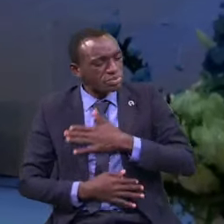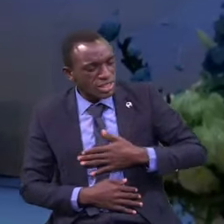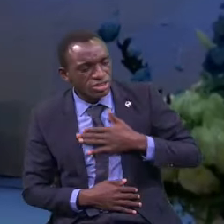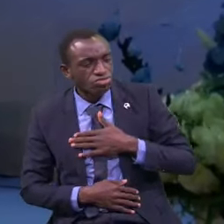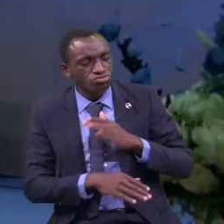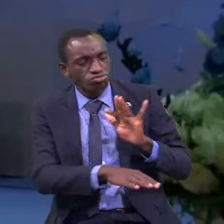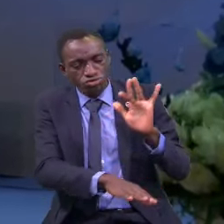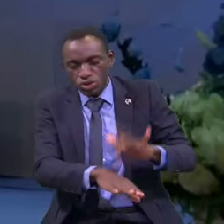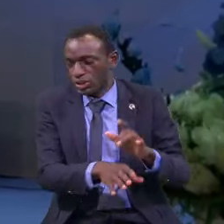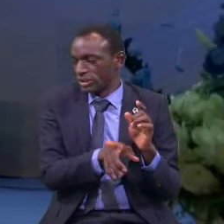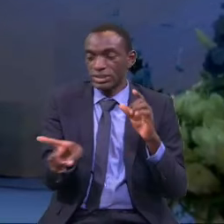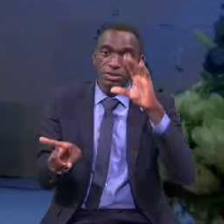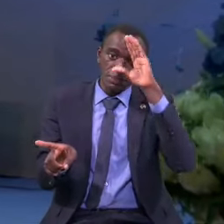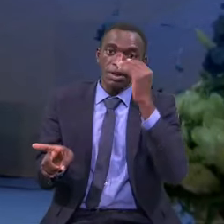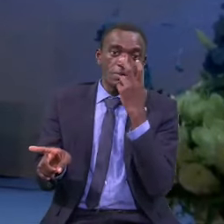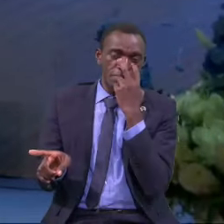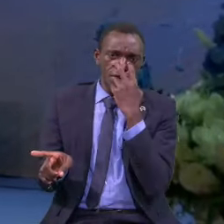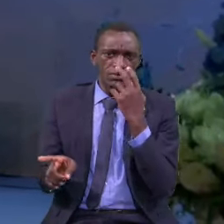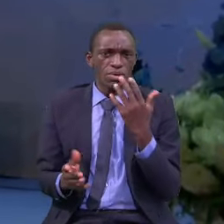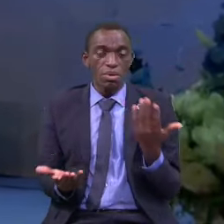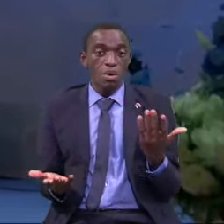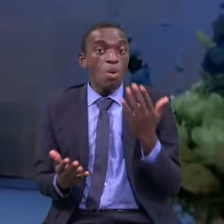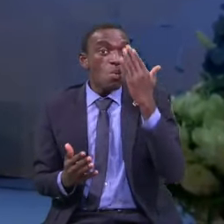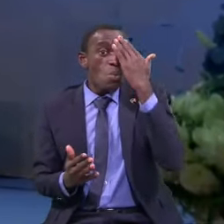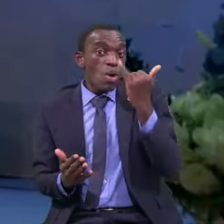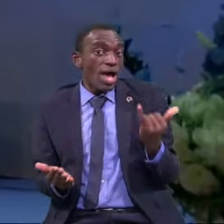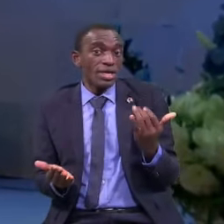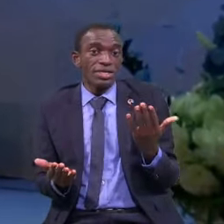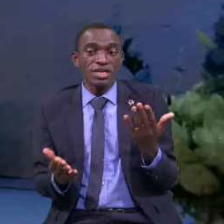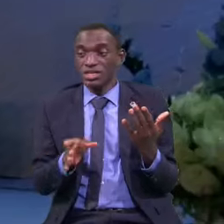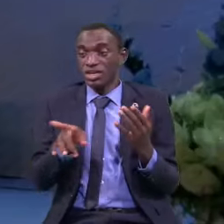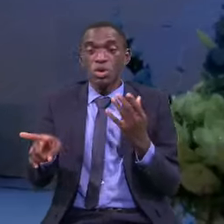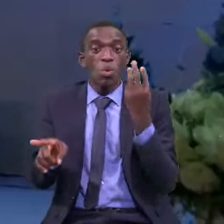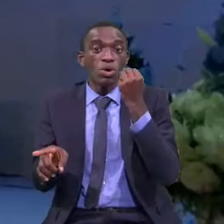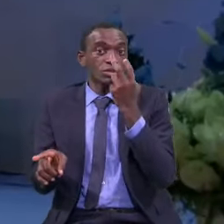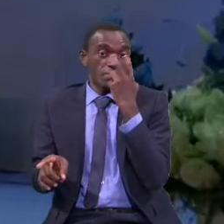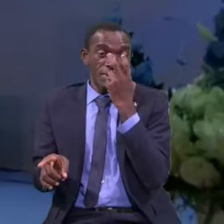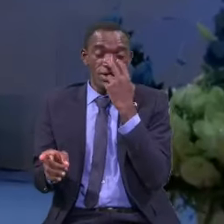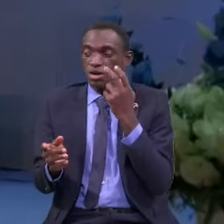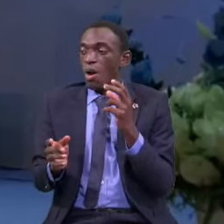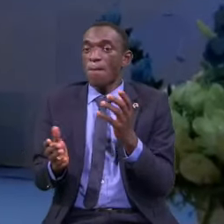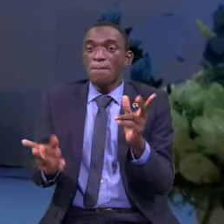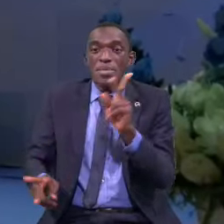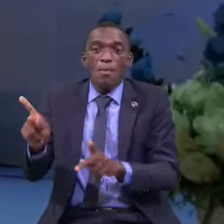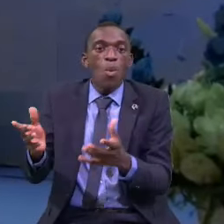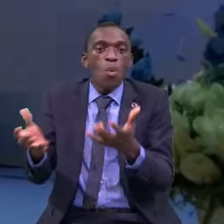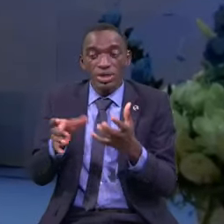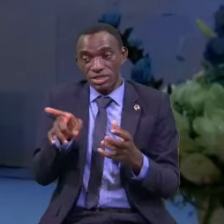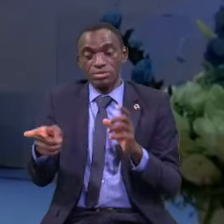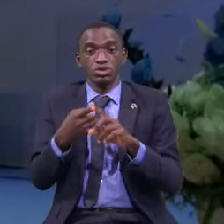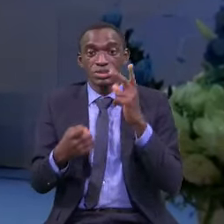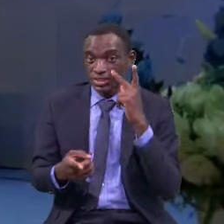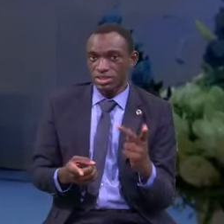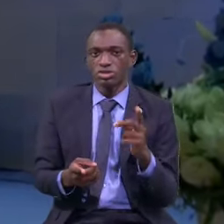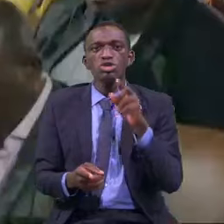Why? He was blind. And they wanted him to see. You are blind. Tonight you